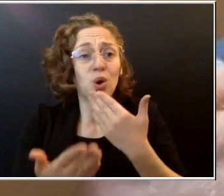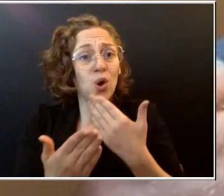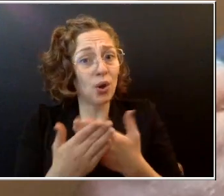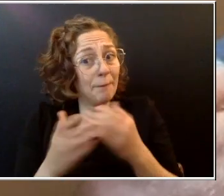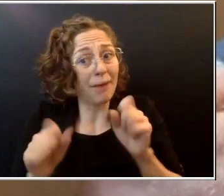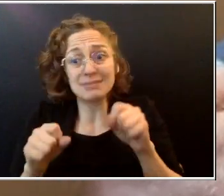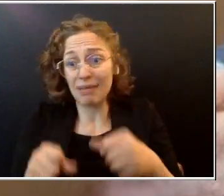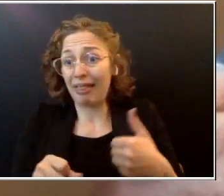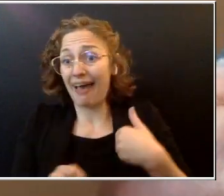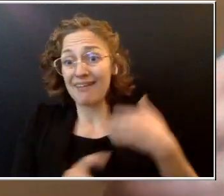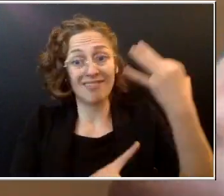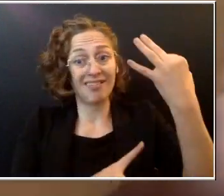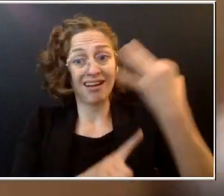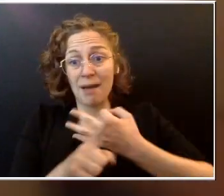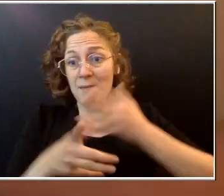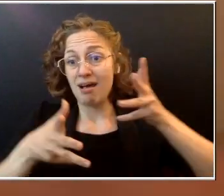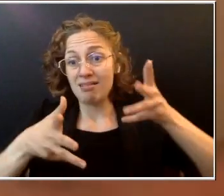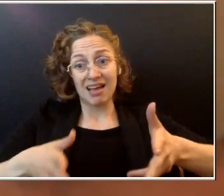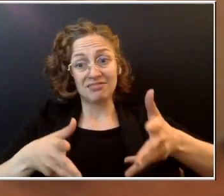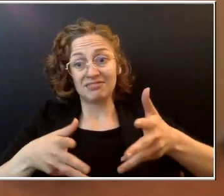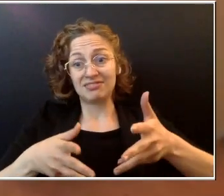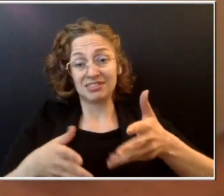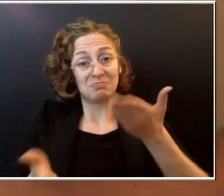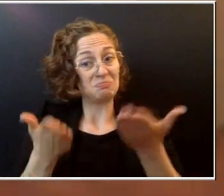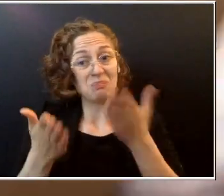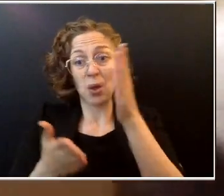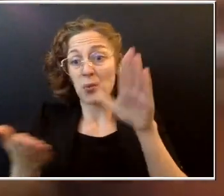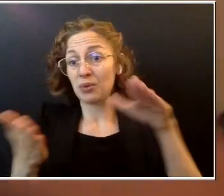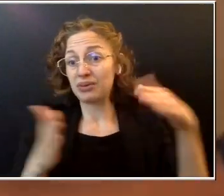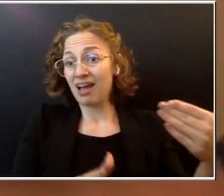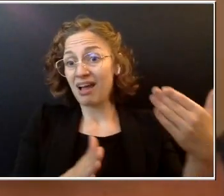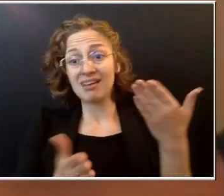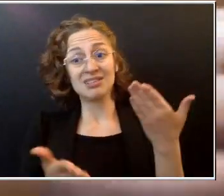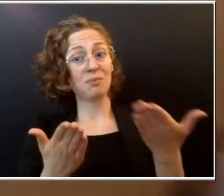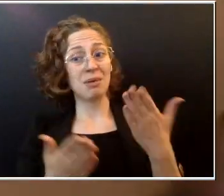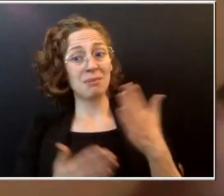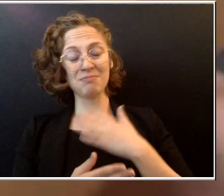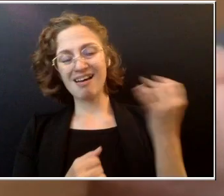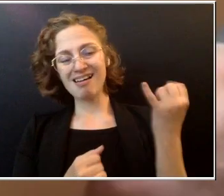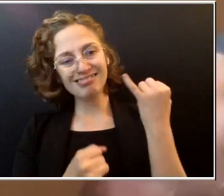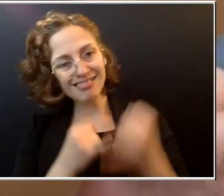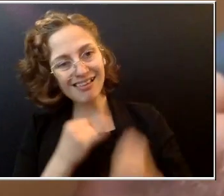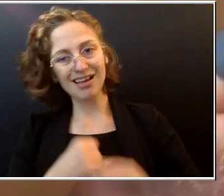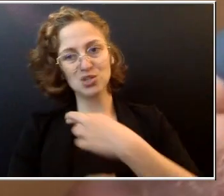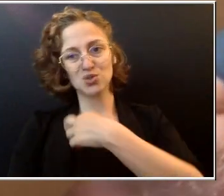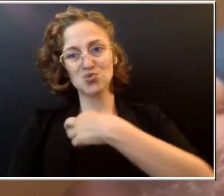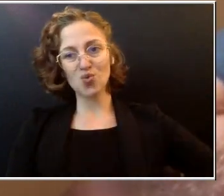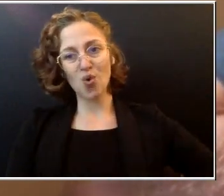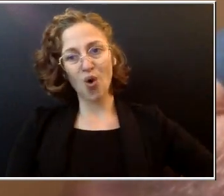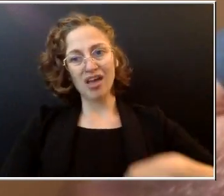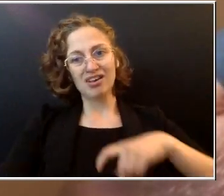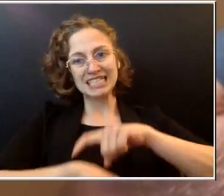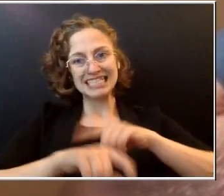left. So, that could have been my last royal season. So I wanted to soak it all in while I